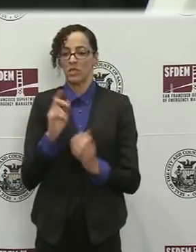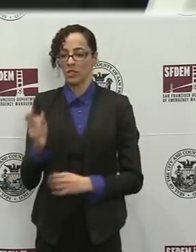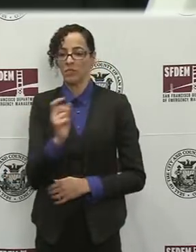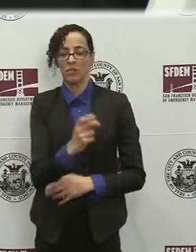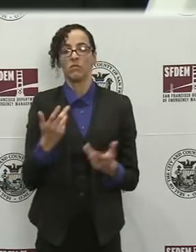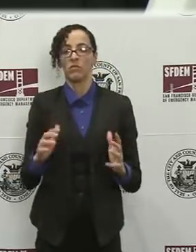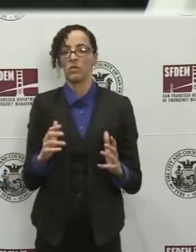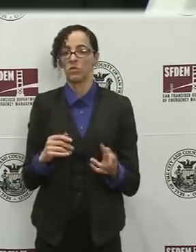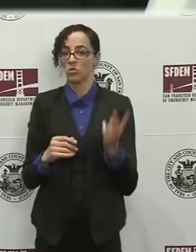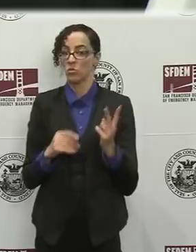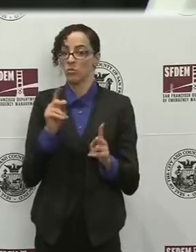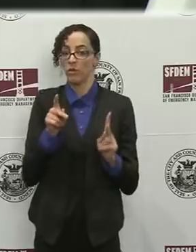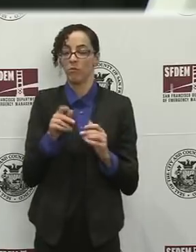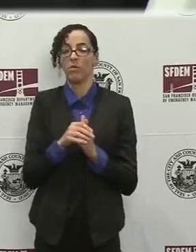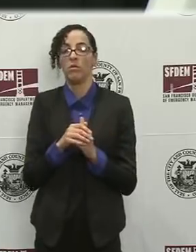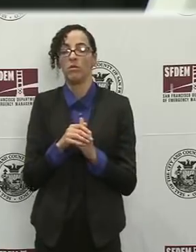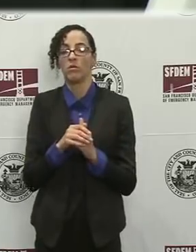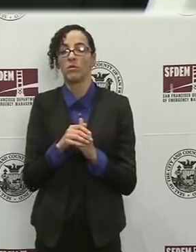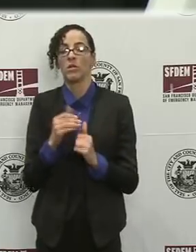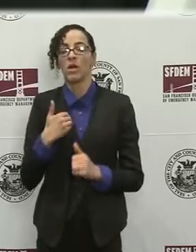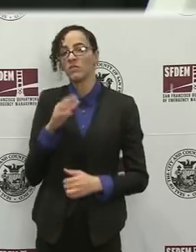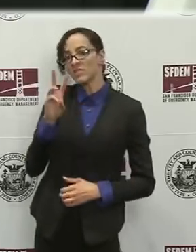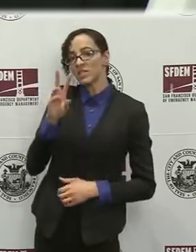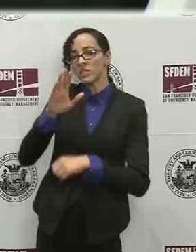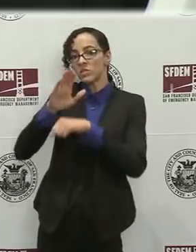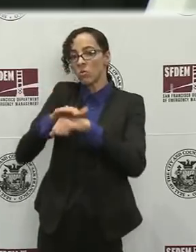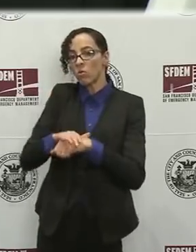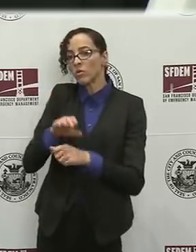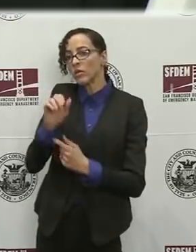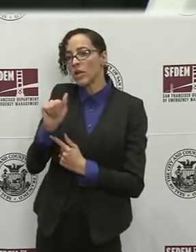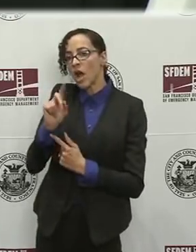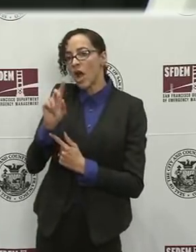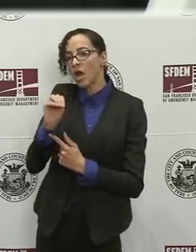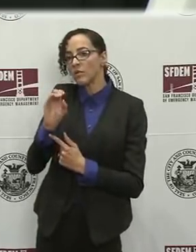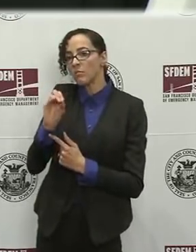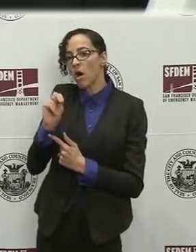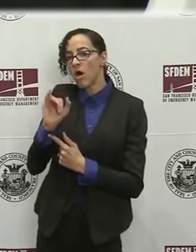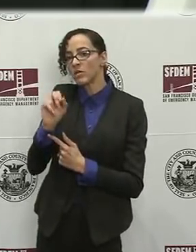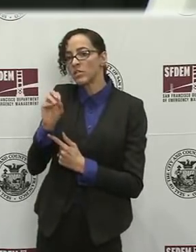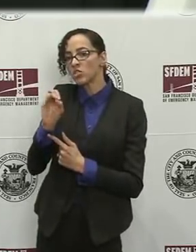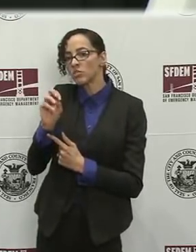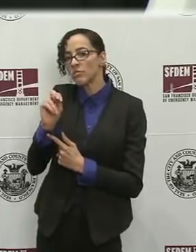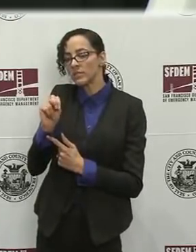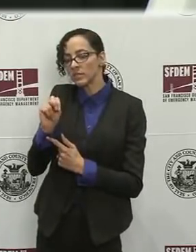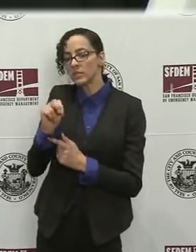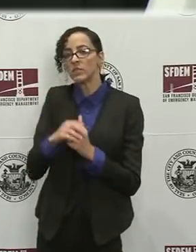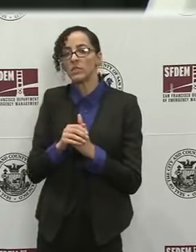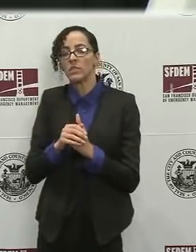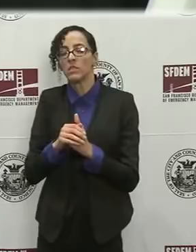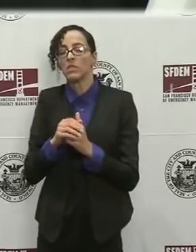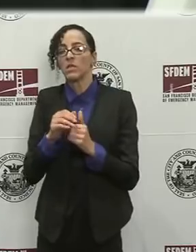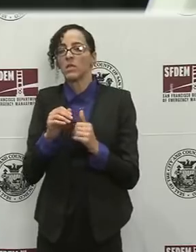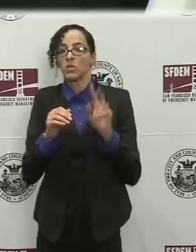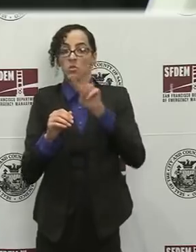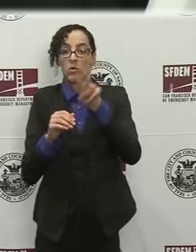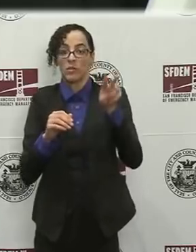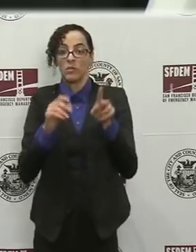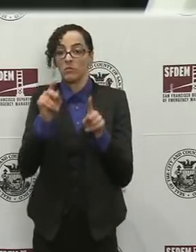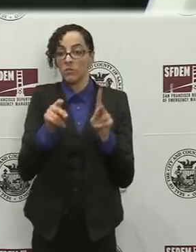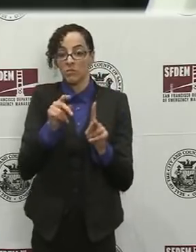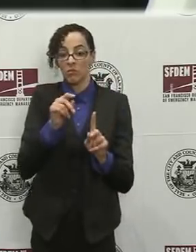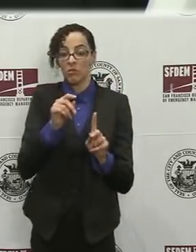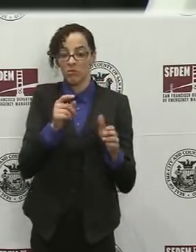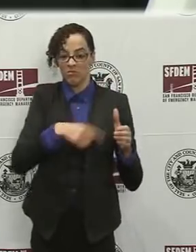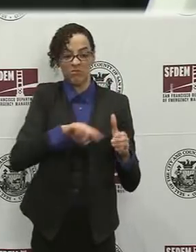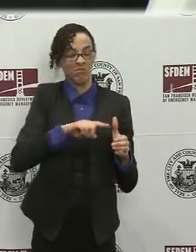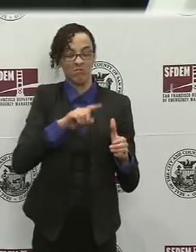26 total warnings or admonishments. 22 of those were with persons who were not found to be social